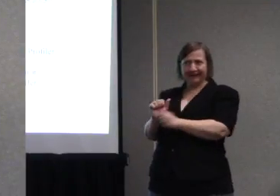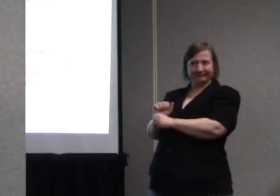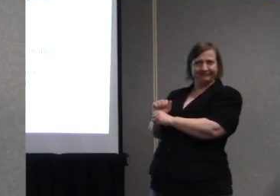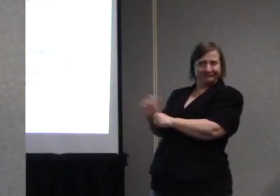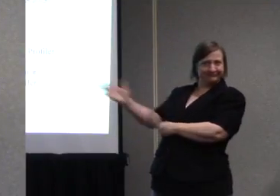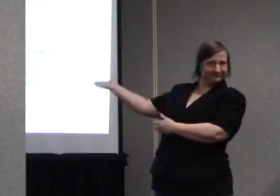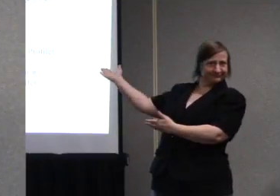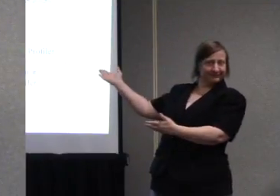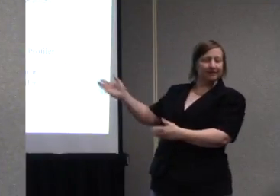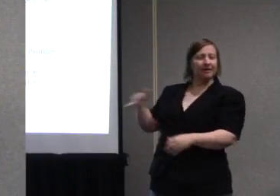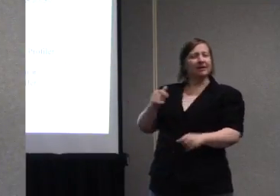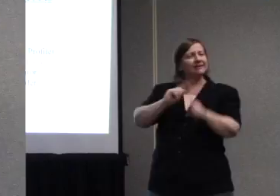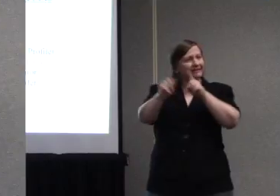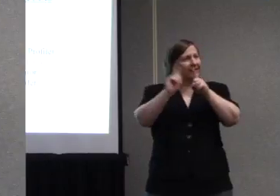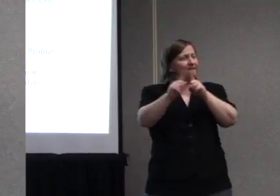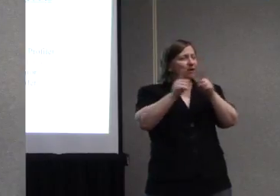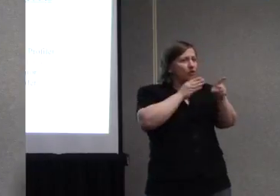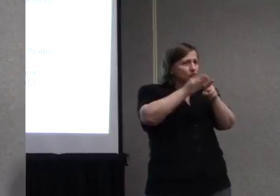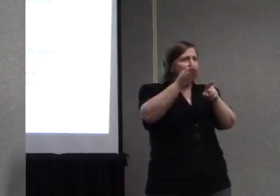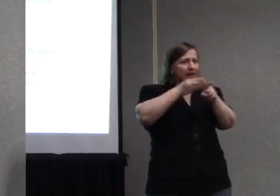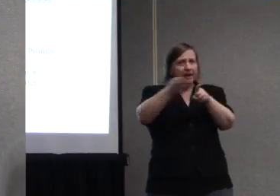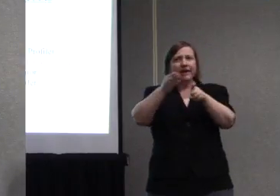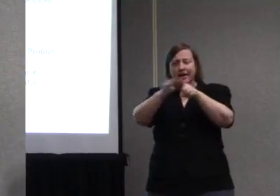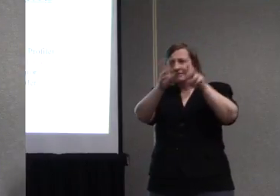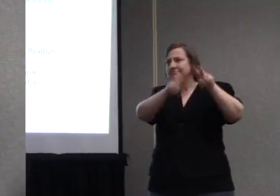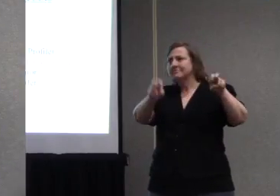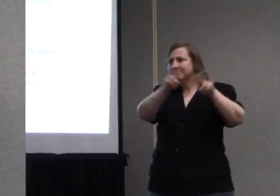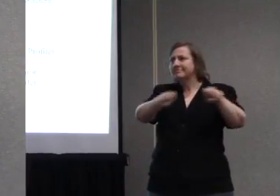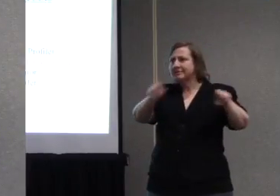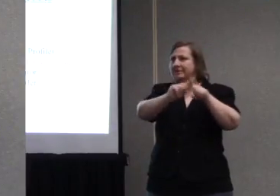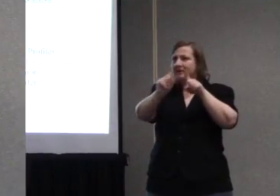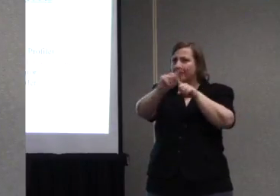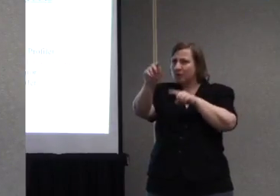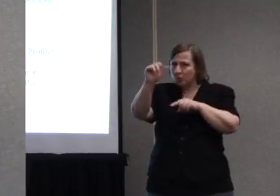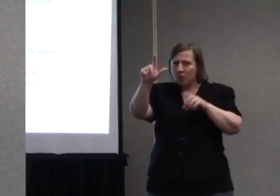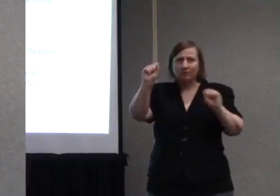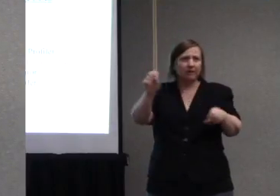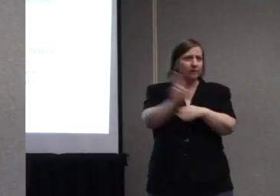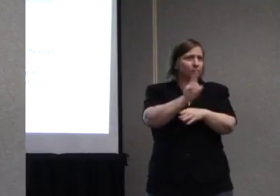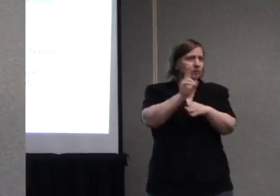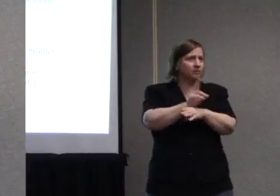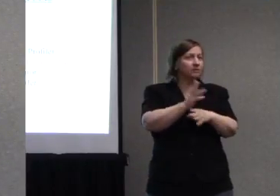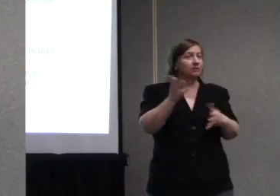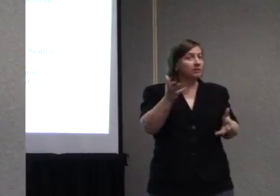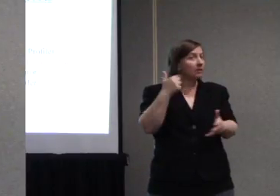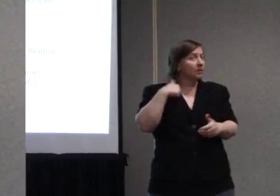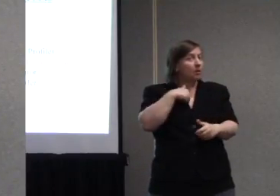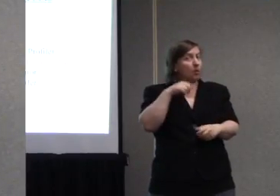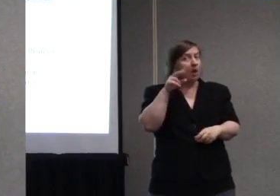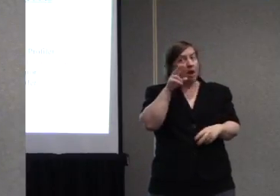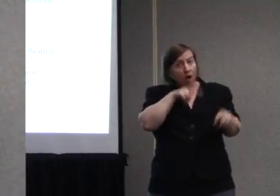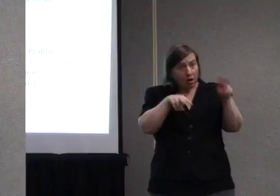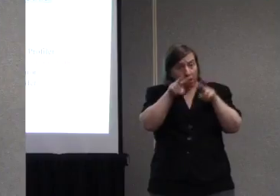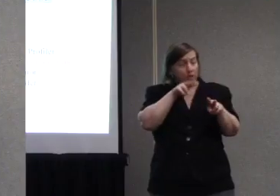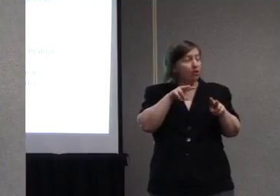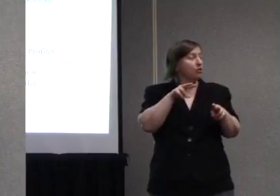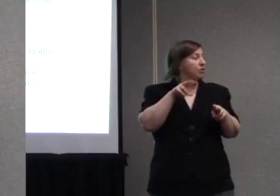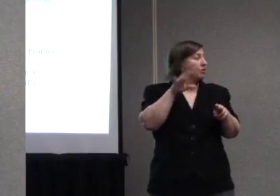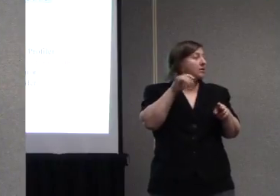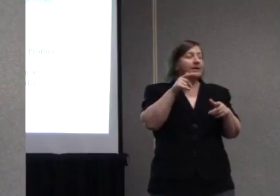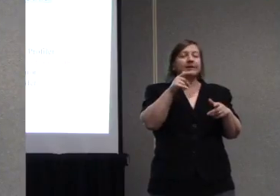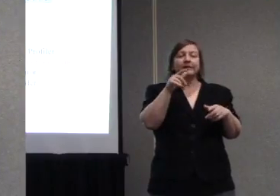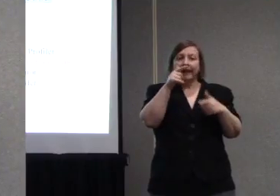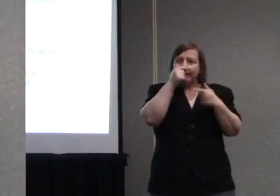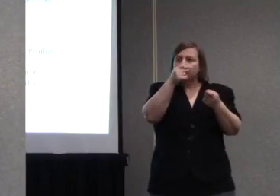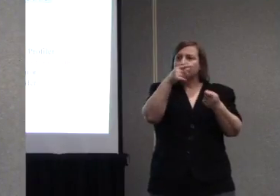tax dollars at work. So these are all the different career exploration tools that are available. The one that we are looking